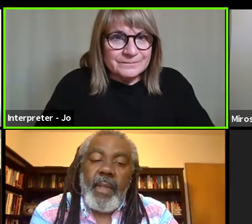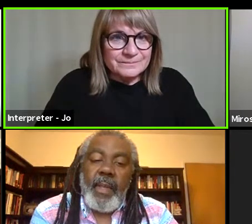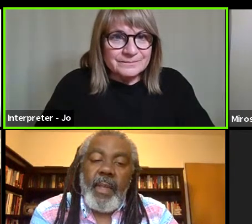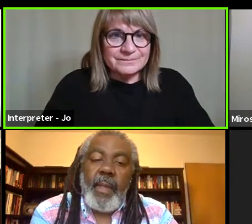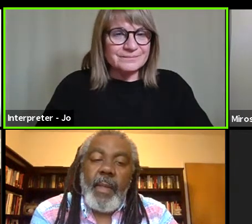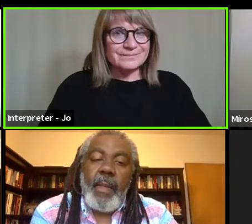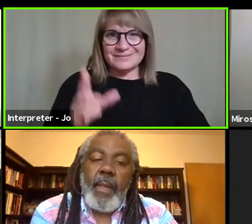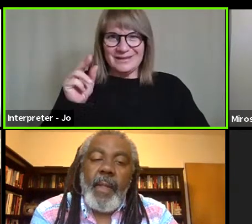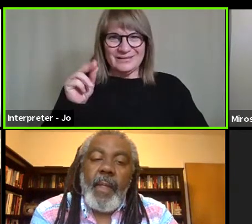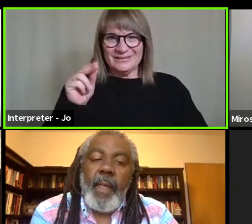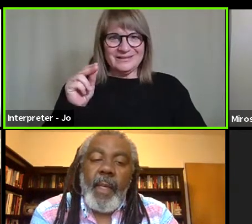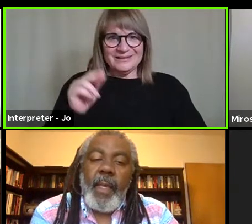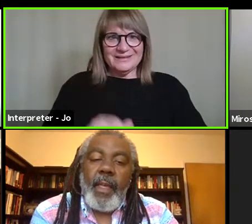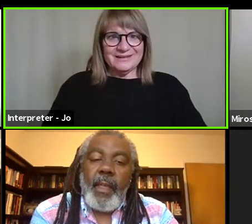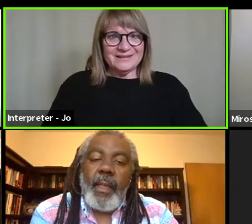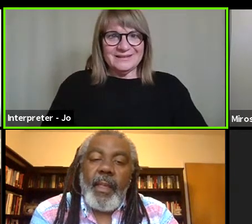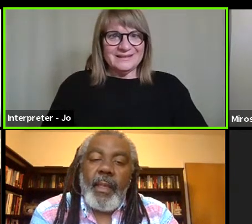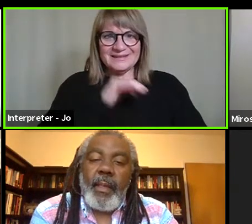no